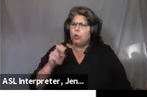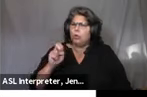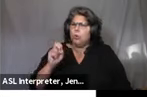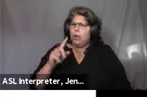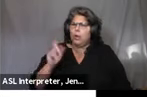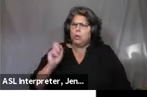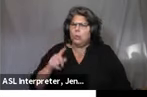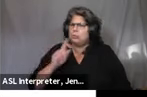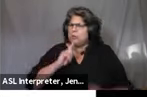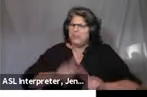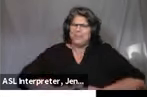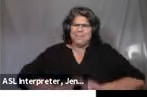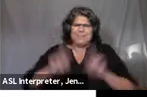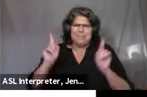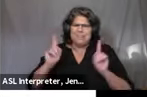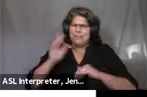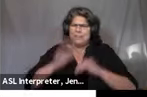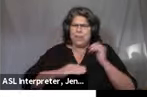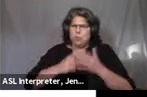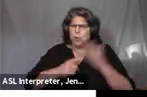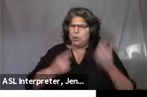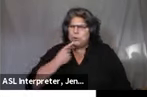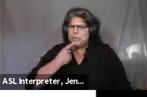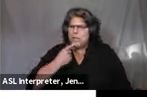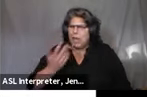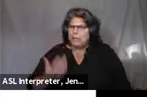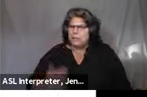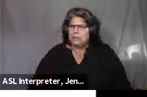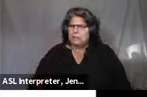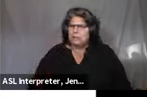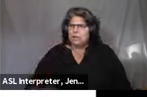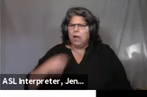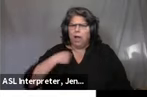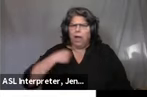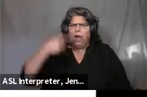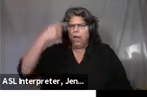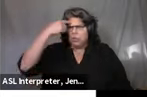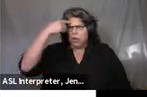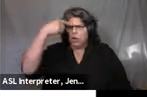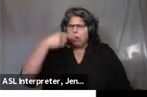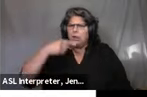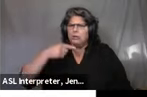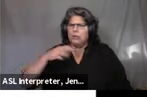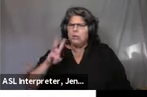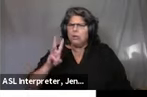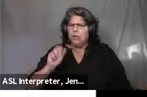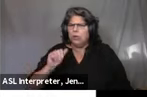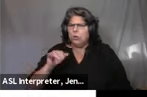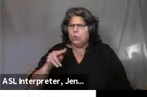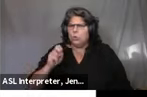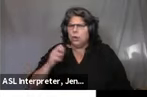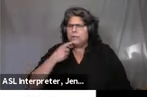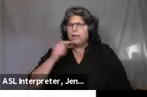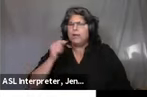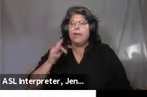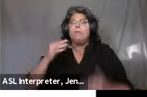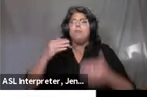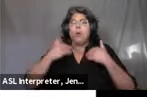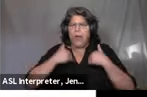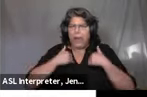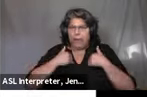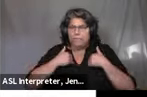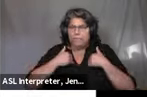entirely different from what you answered. I thought he was saying, would the presence of a